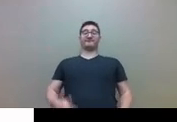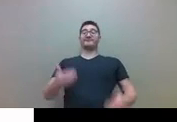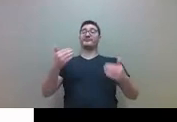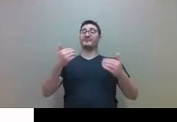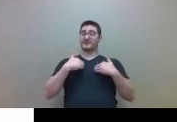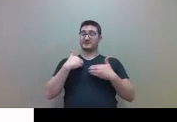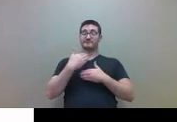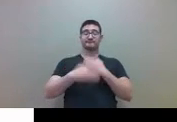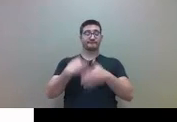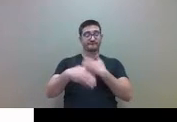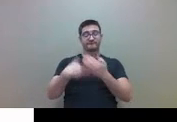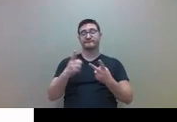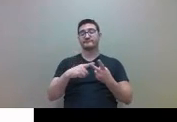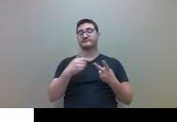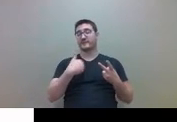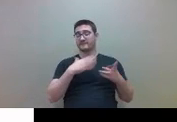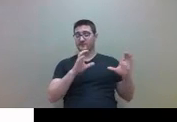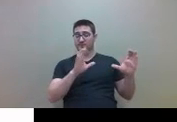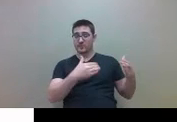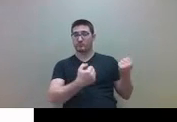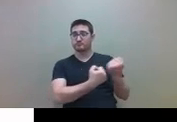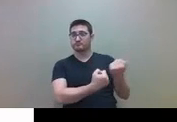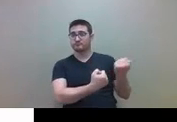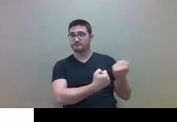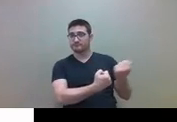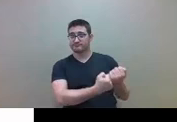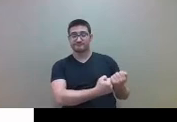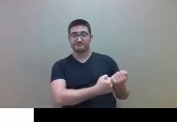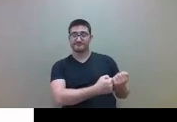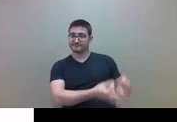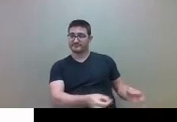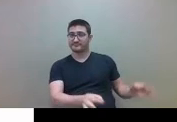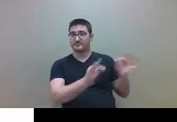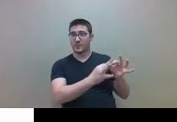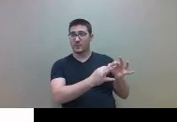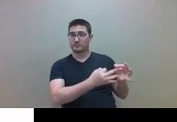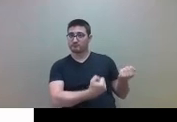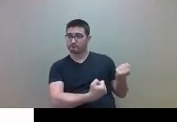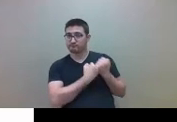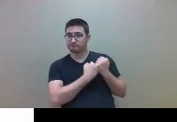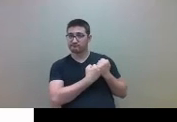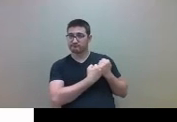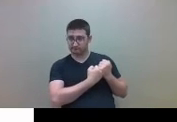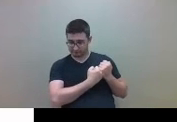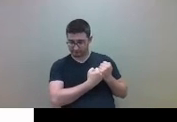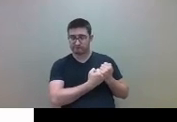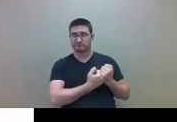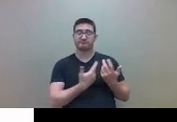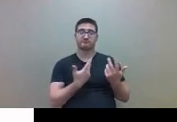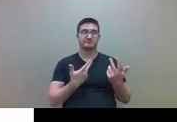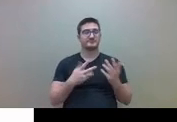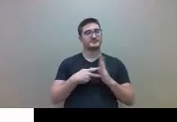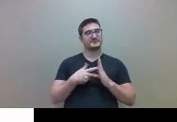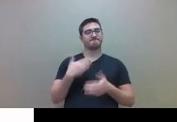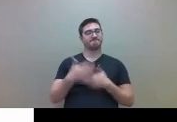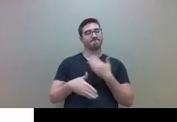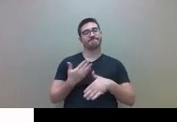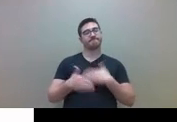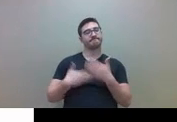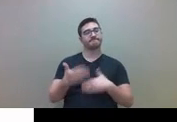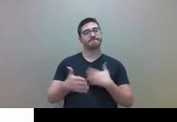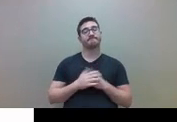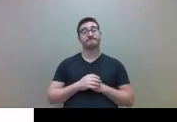know, coming with you, that are key to making sure that you stay accountable and that you're on top of things.